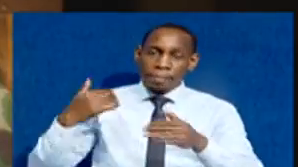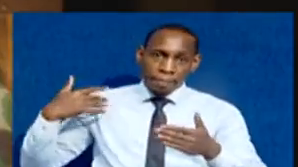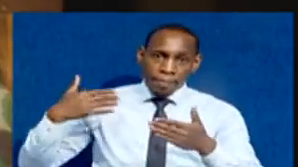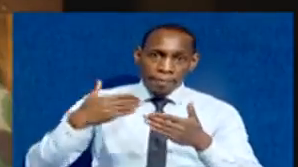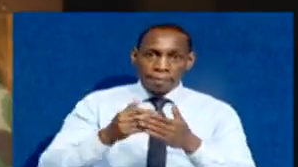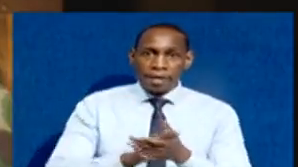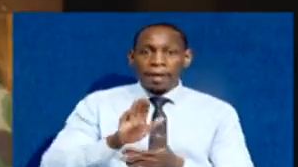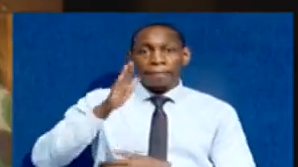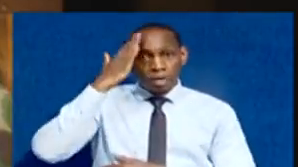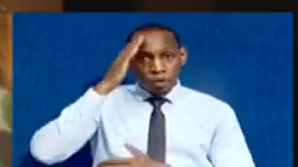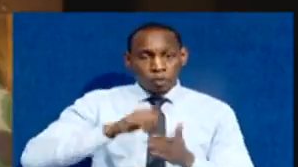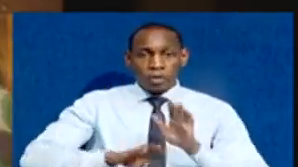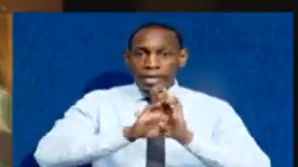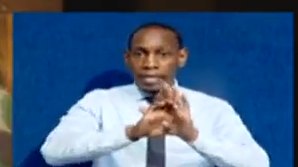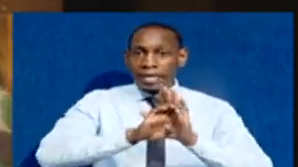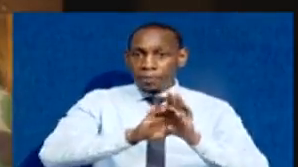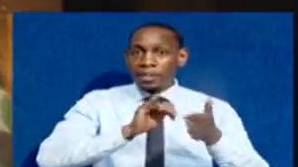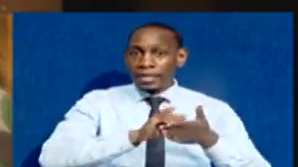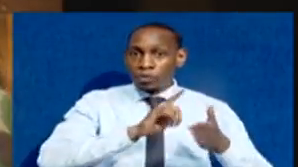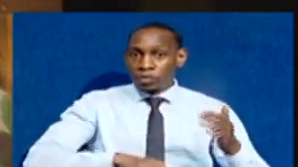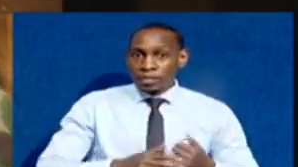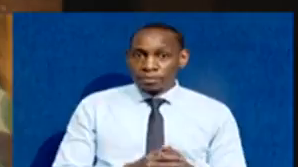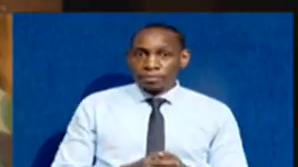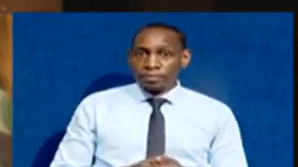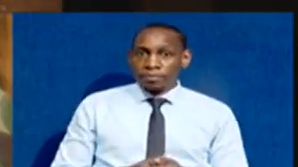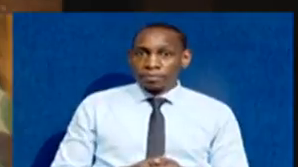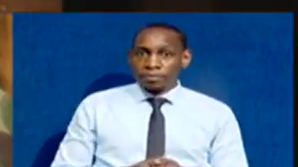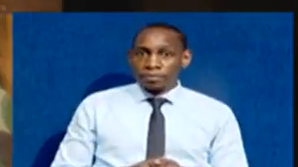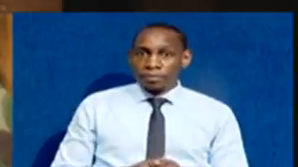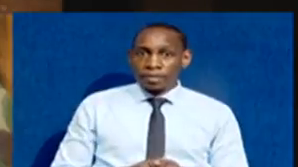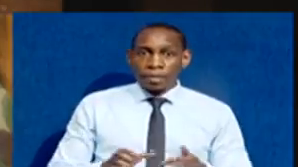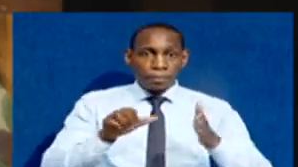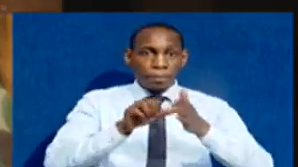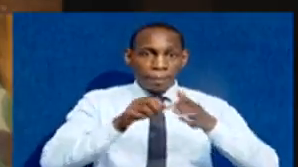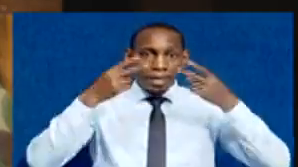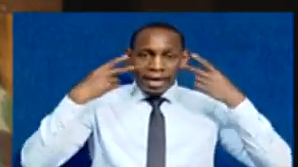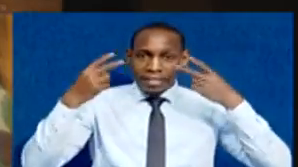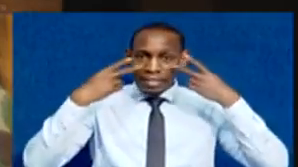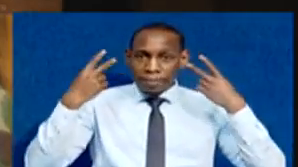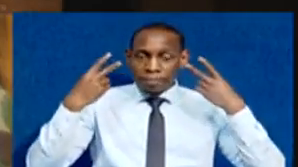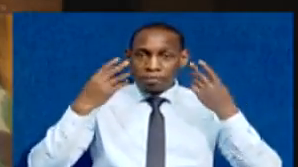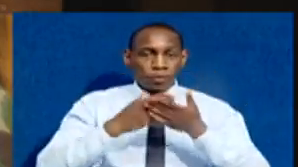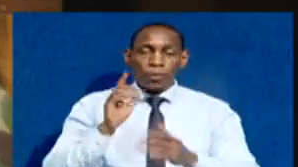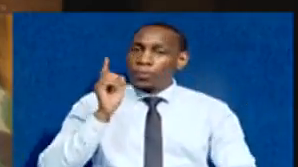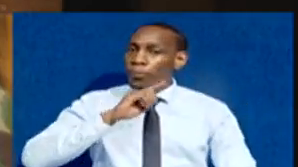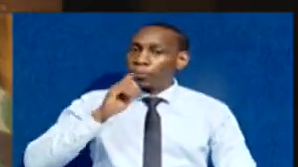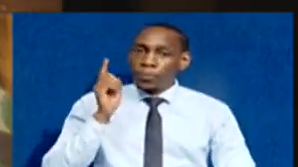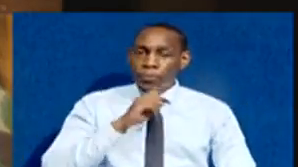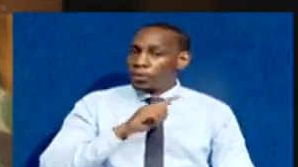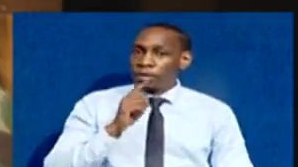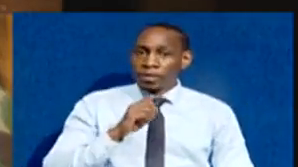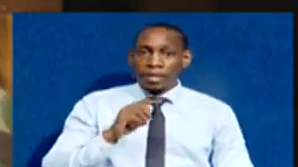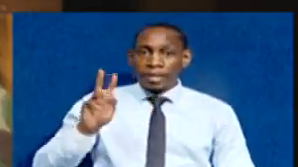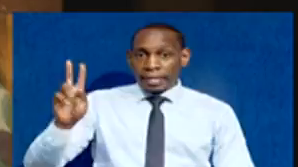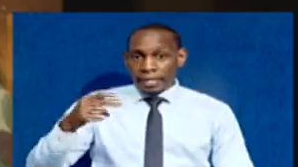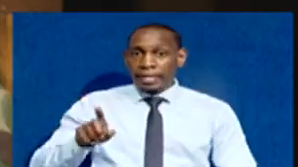time. You will know, for example, that the menace of Al-Shabaab was prevalent a lot in